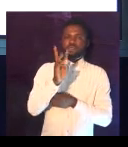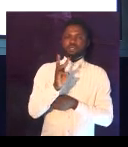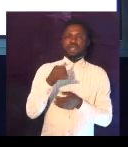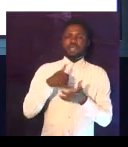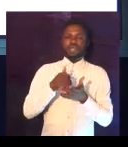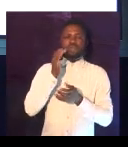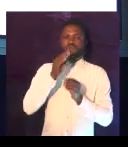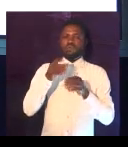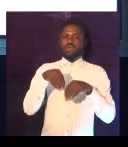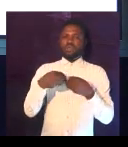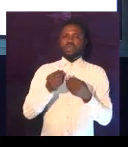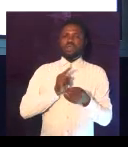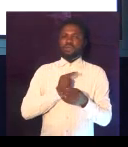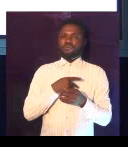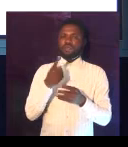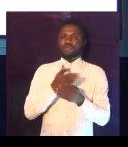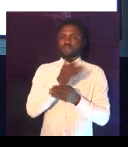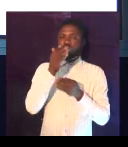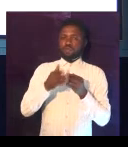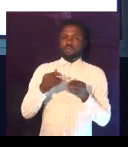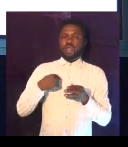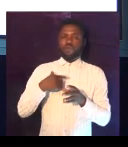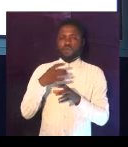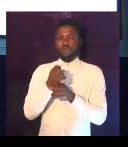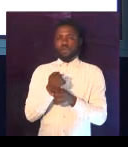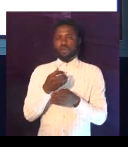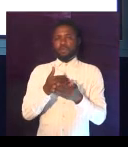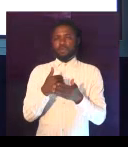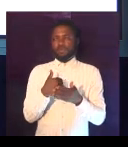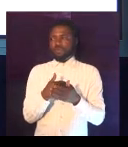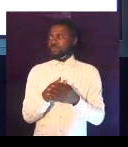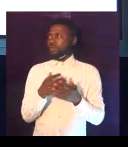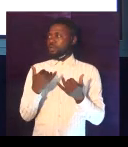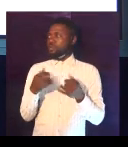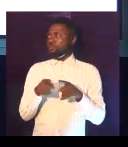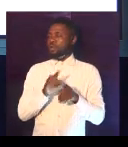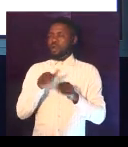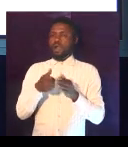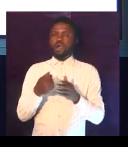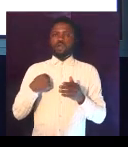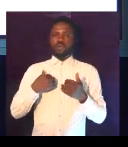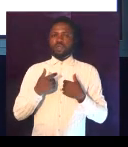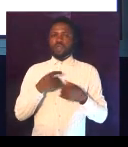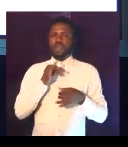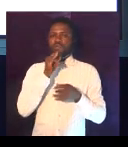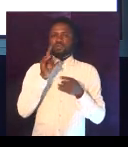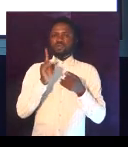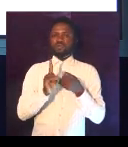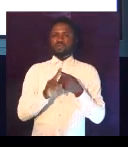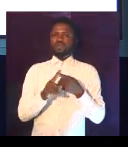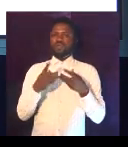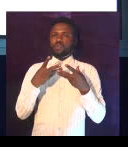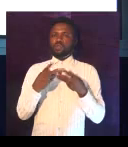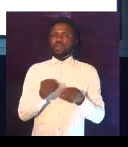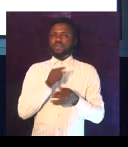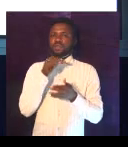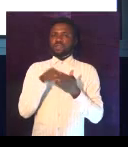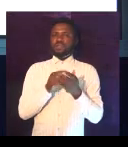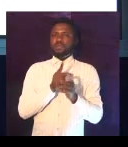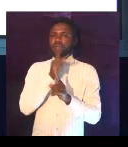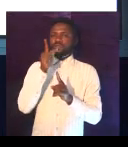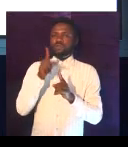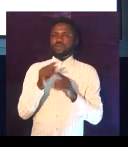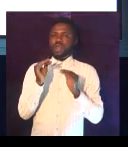X. It should give us the total that we got before. Remember that total is 30. So all we have to do now is